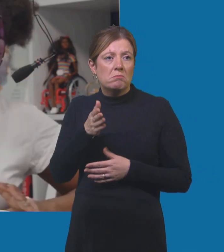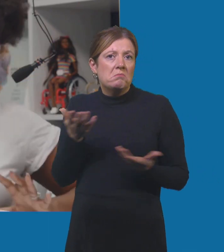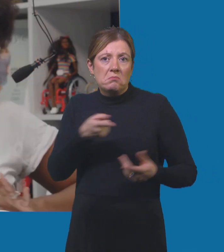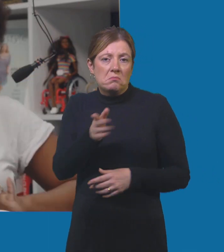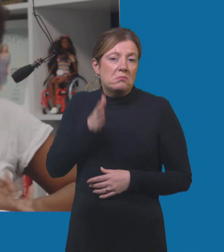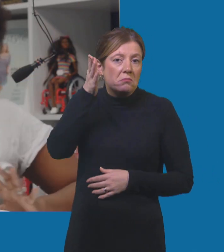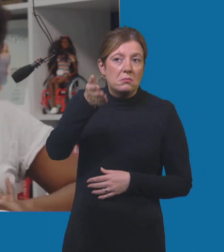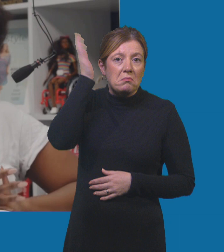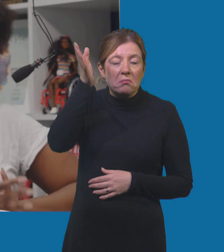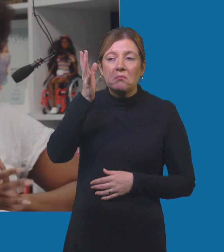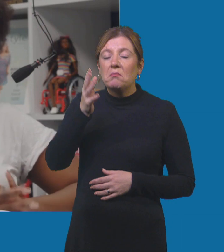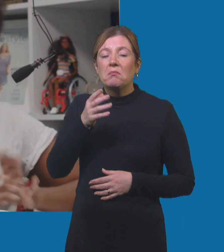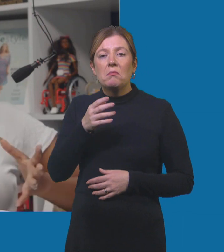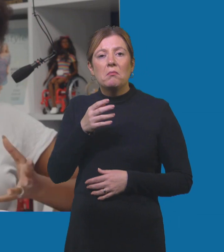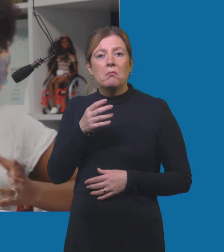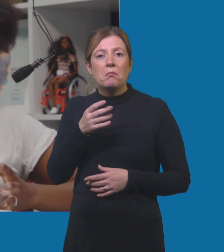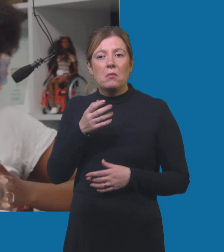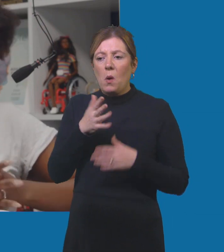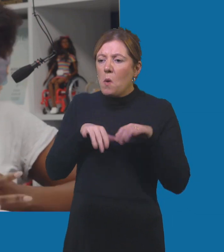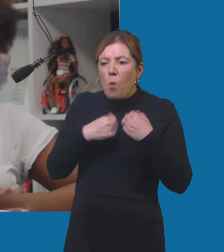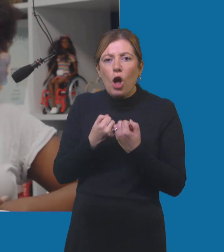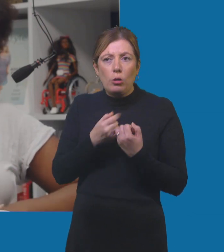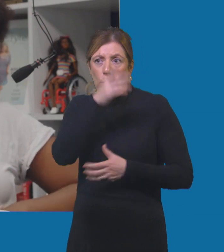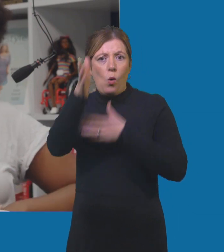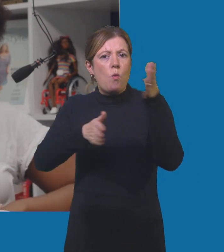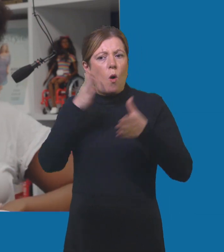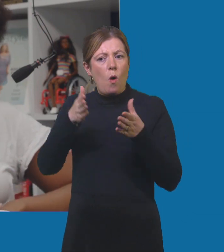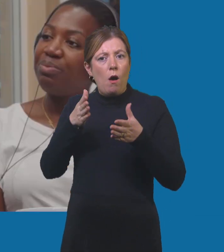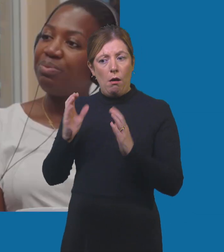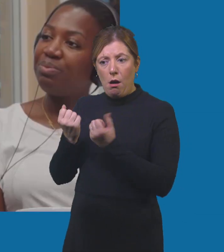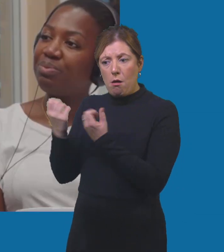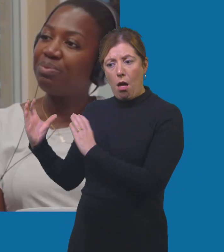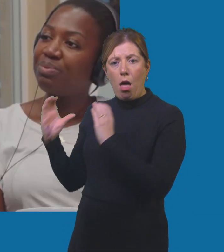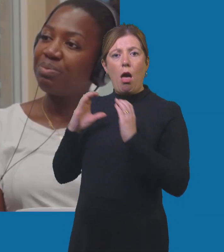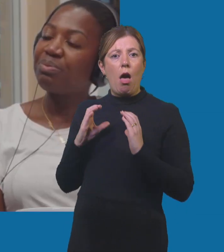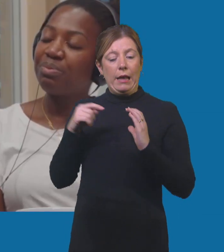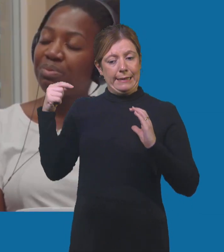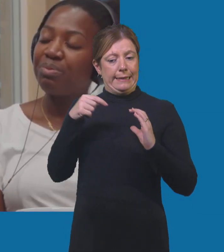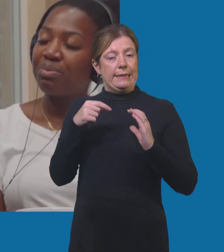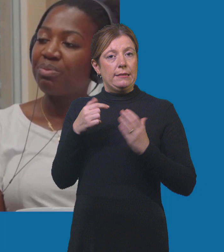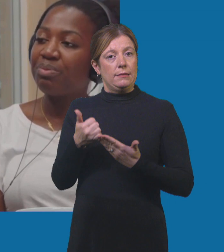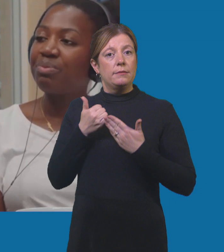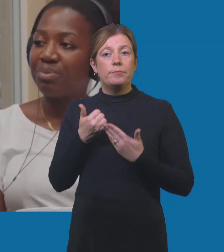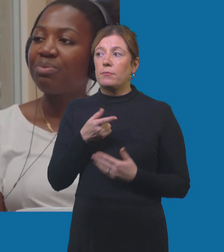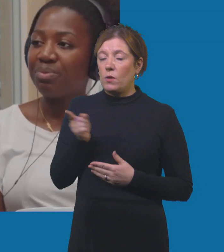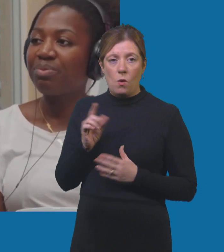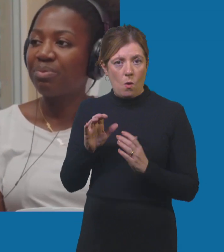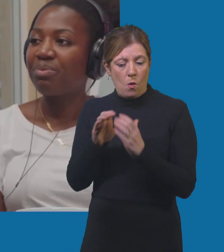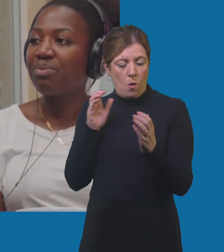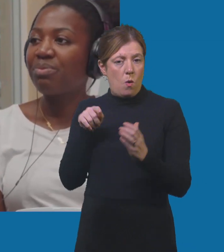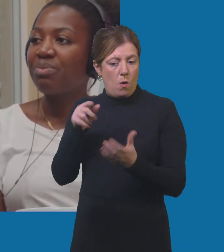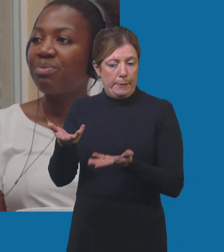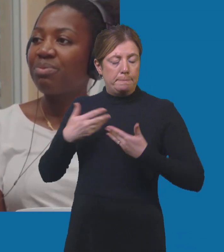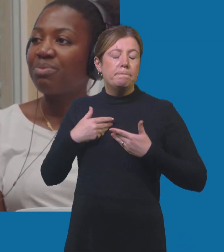and speak and talk and host workshops, how does the scheme enable you to do that? I mean, having the vehicle just gives me